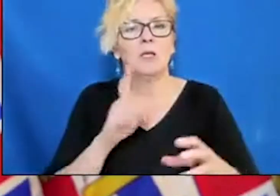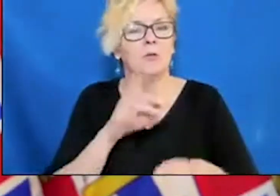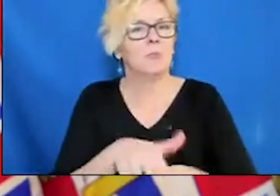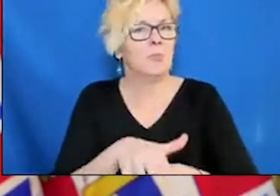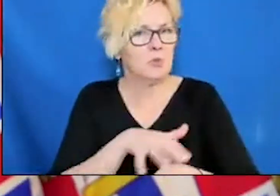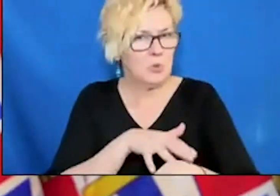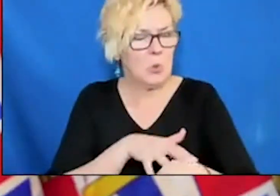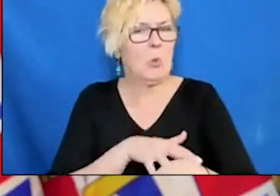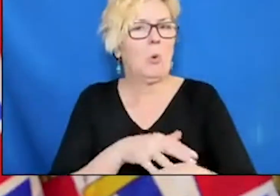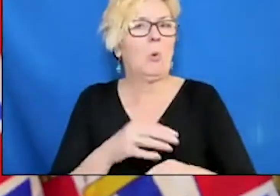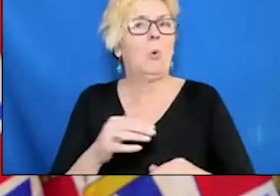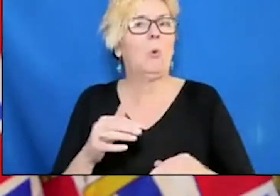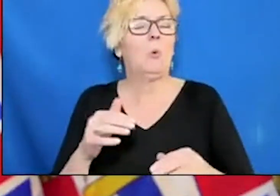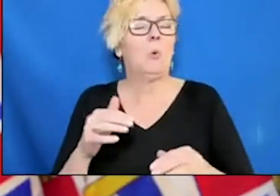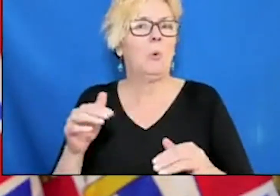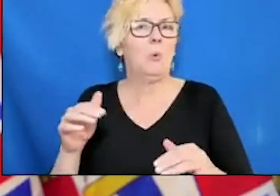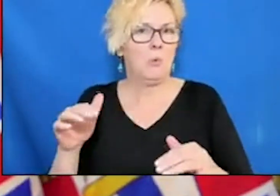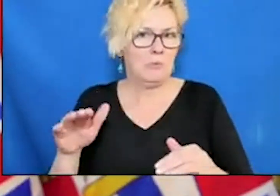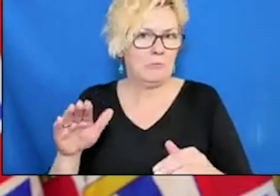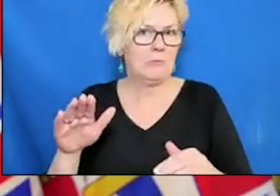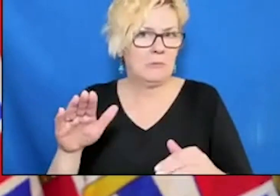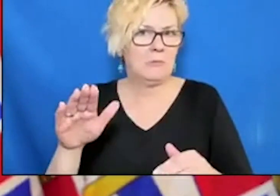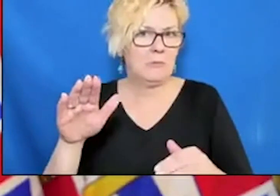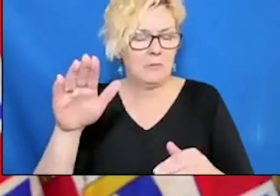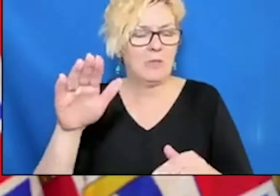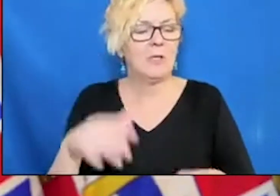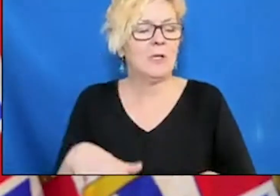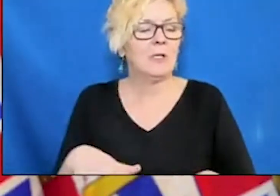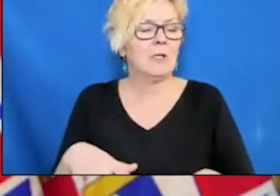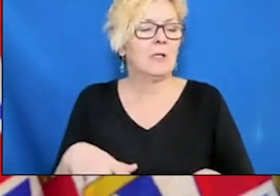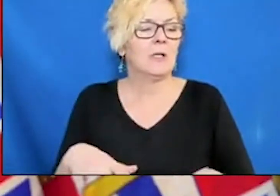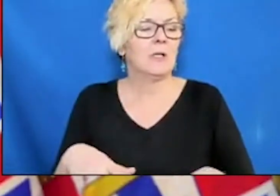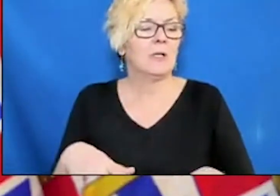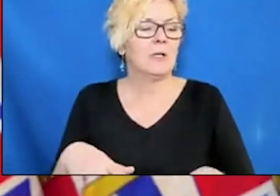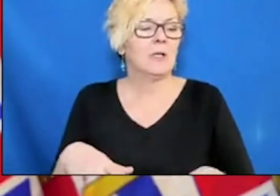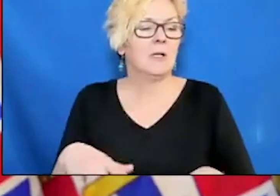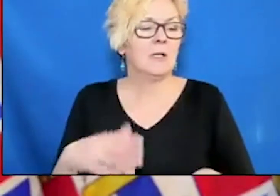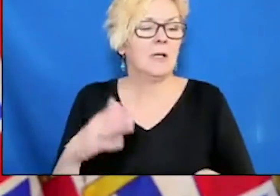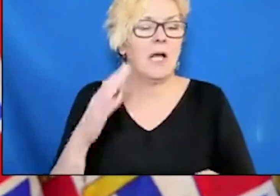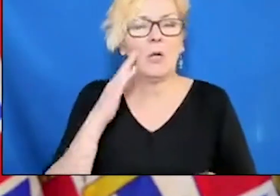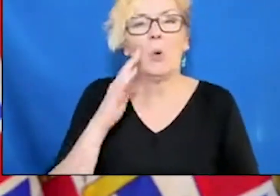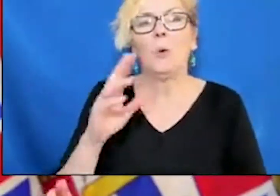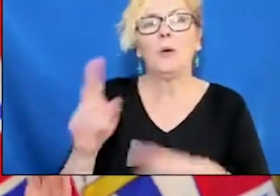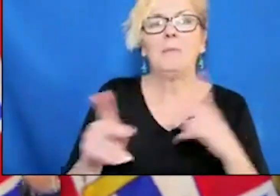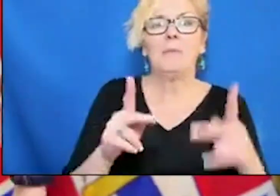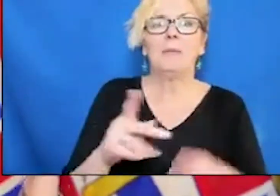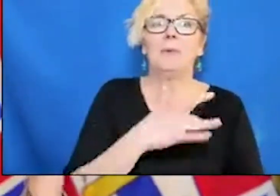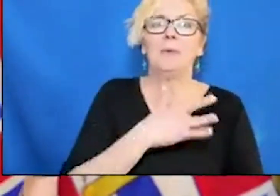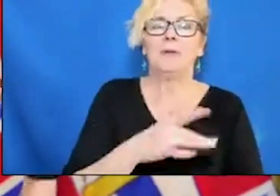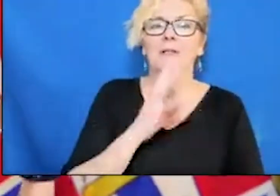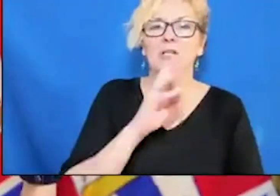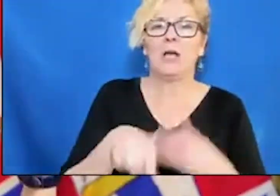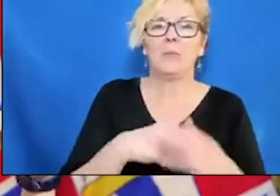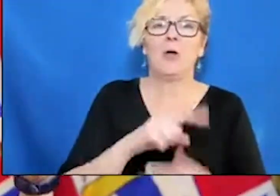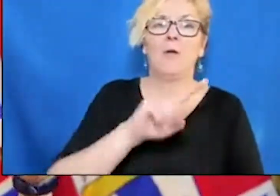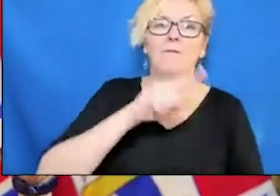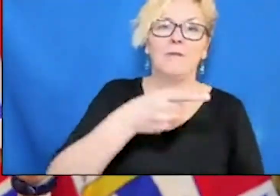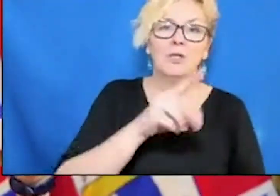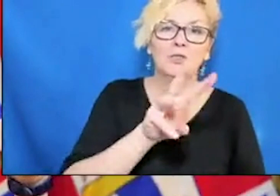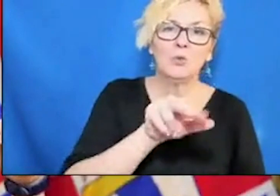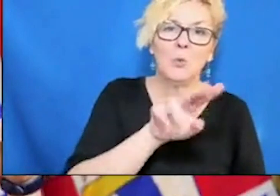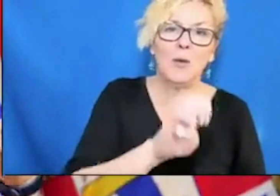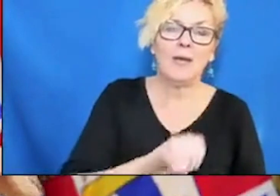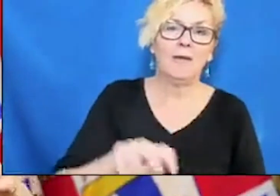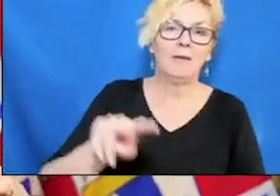So I've never been a fan of the wave analogy, but we had a very high peak in our